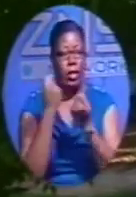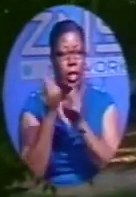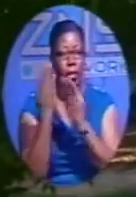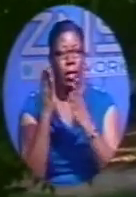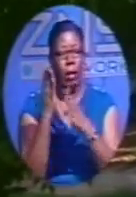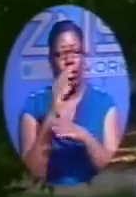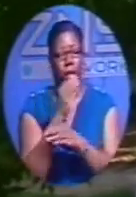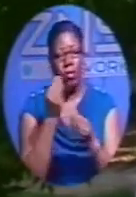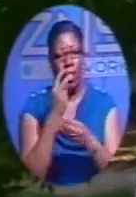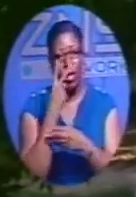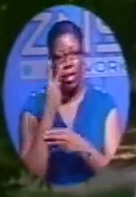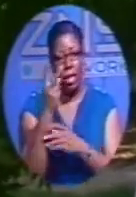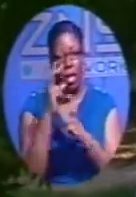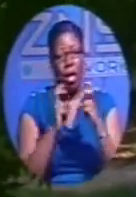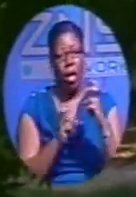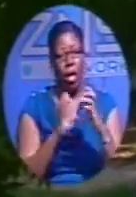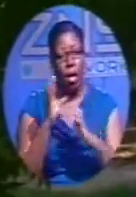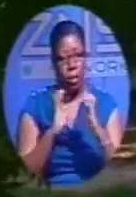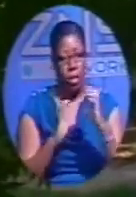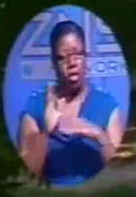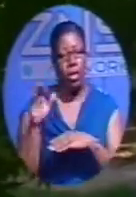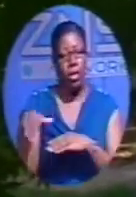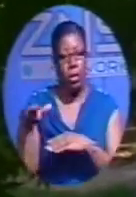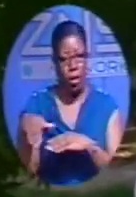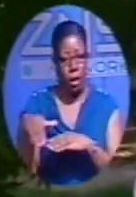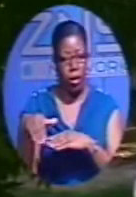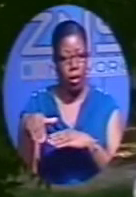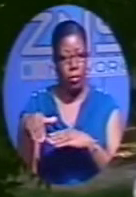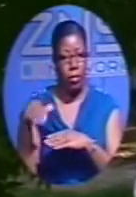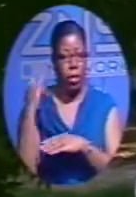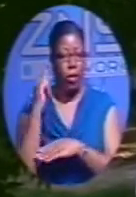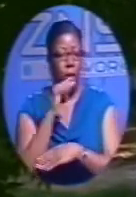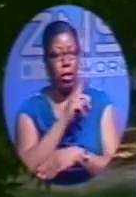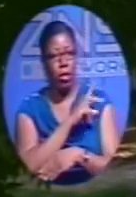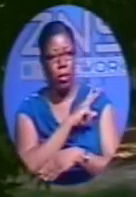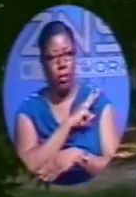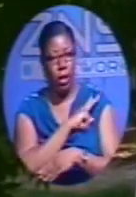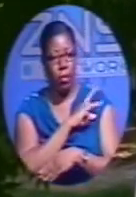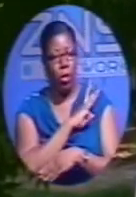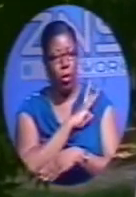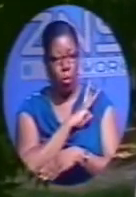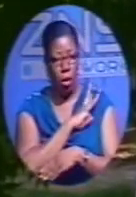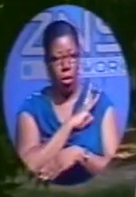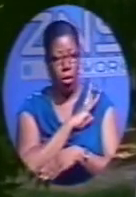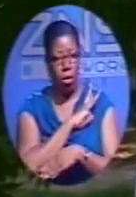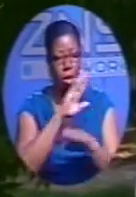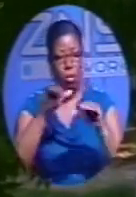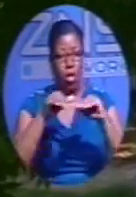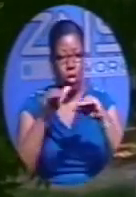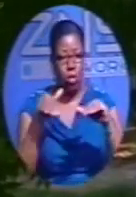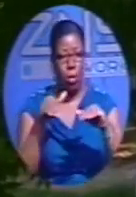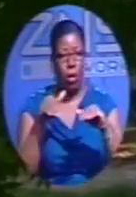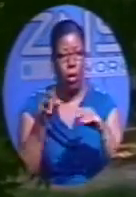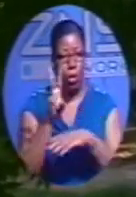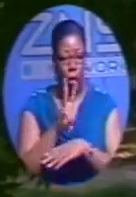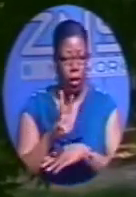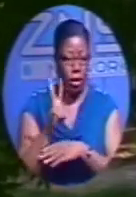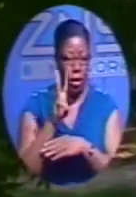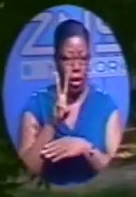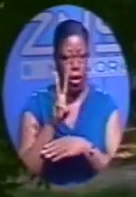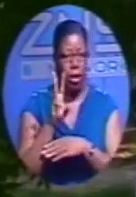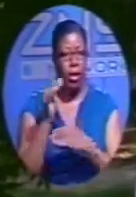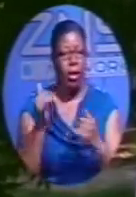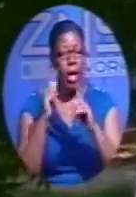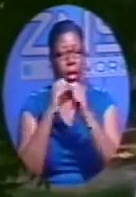come Wednesday, Ariana Vanderpool Wallace, she will be competing in swimming. Now, track and field will get started on Friday, but Team Bahamas hoping